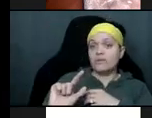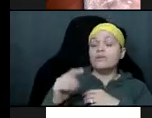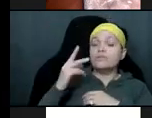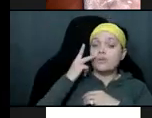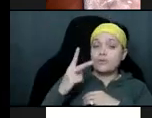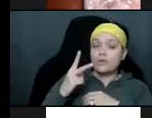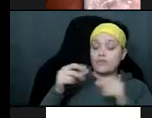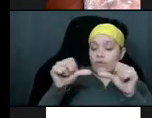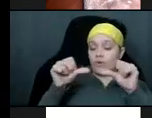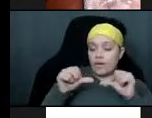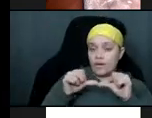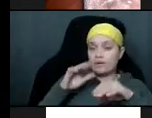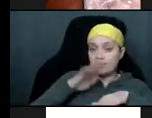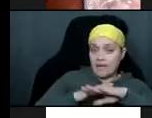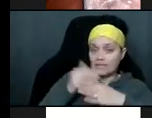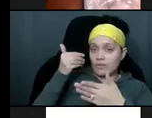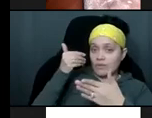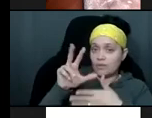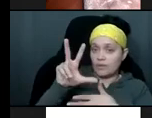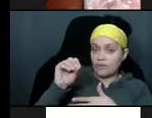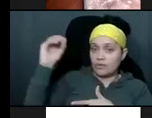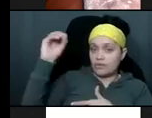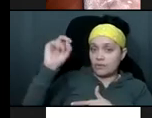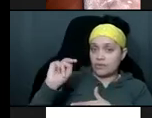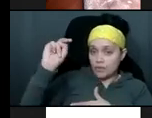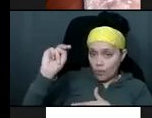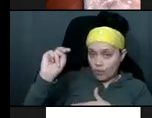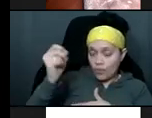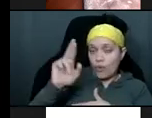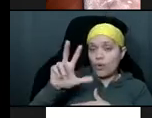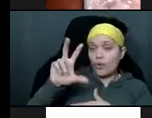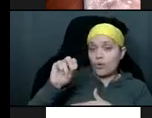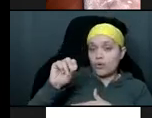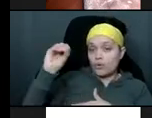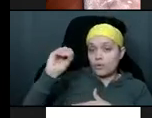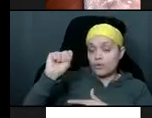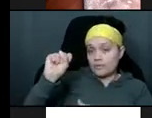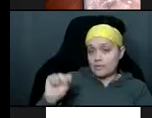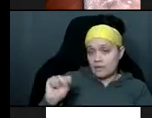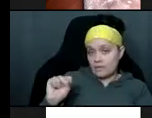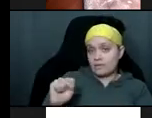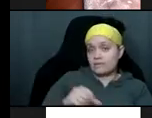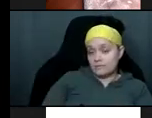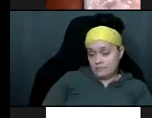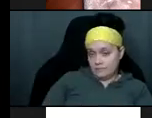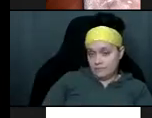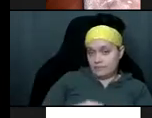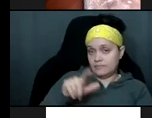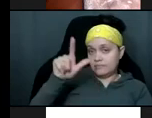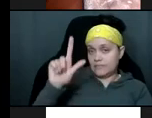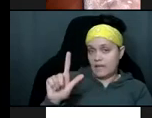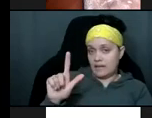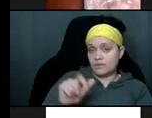for areas at or near 30 degrees north latitude or at or near 30 degrees south